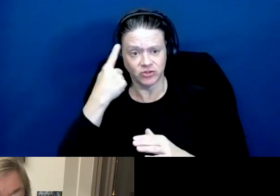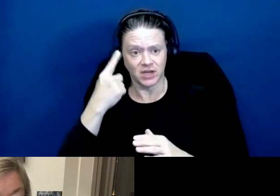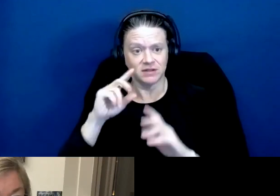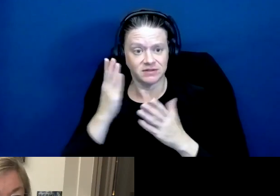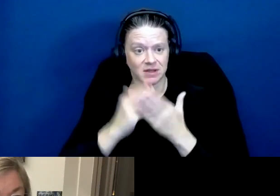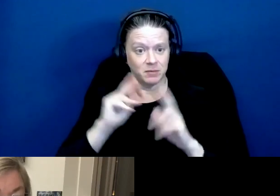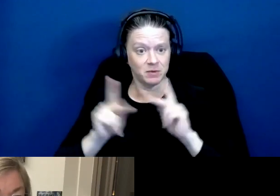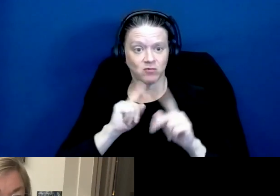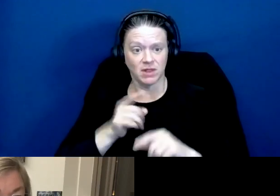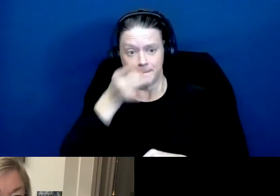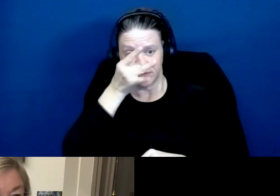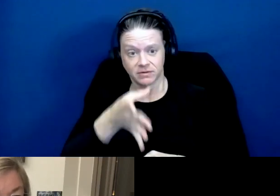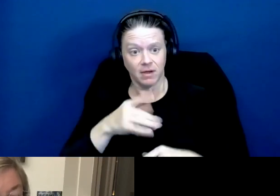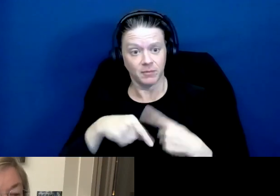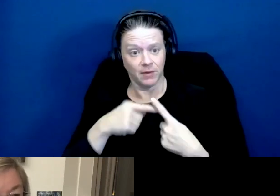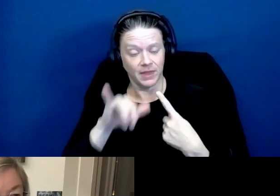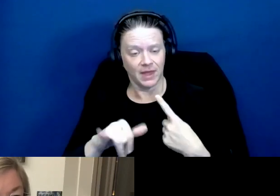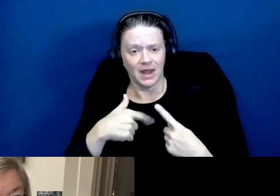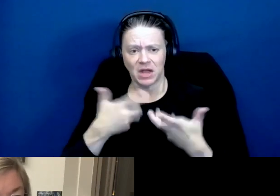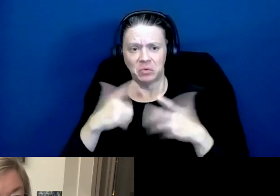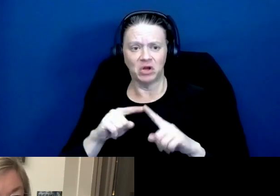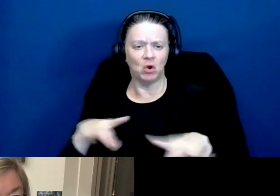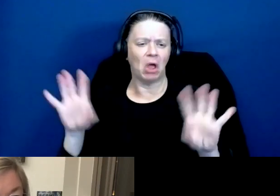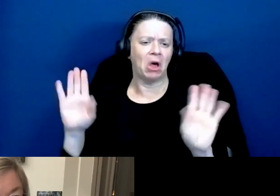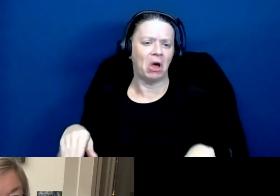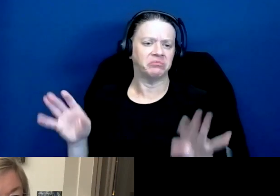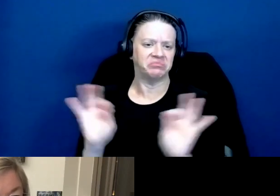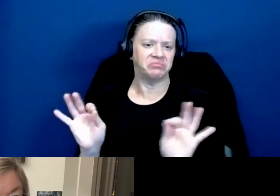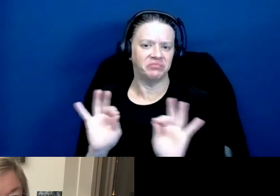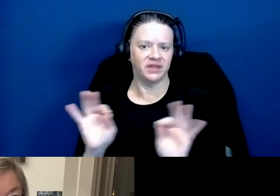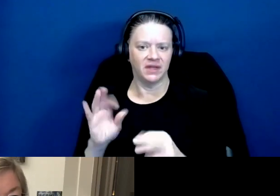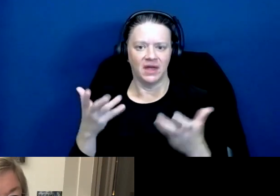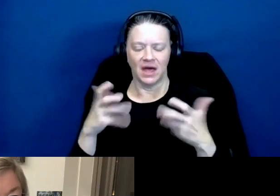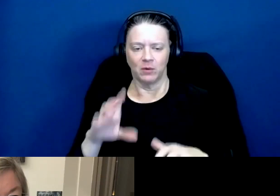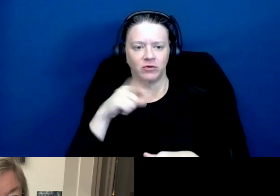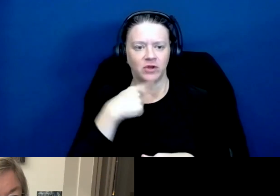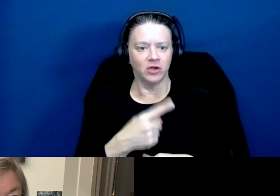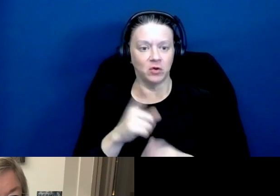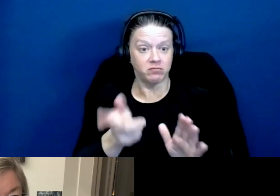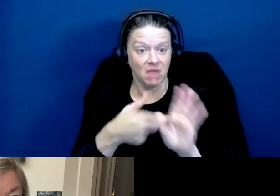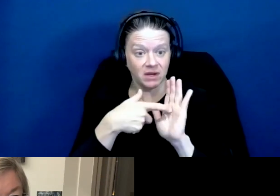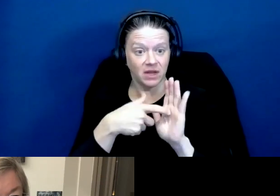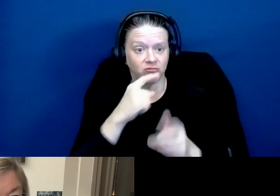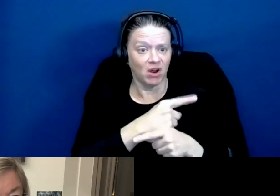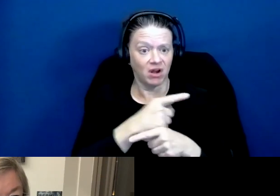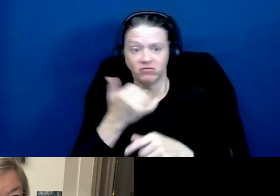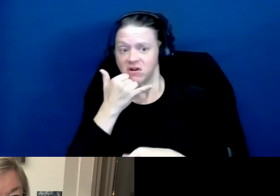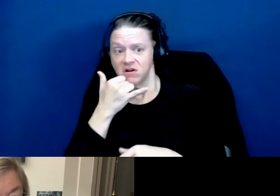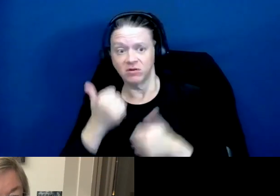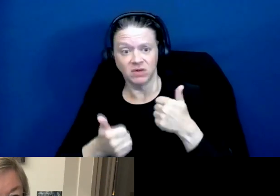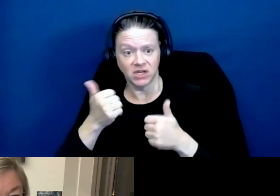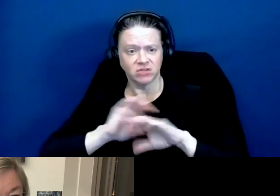to minimize that. I'm not here to tell you whether a mandate is right or wrong. I'm here to tell you